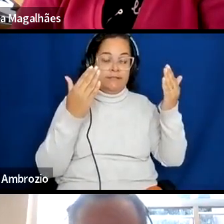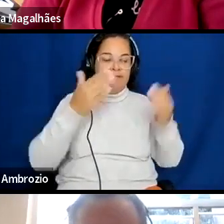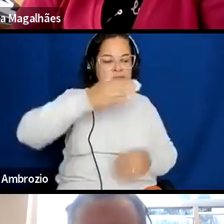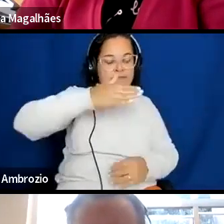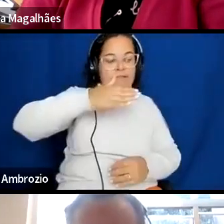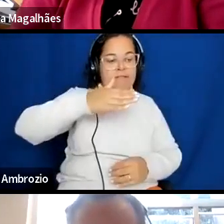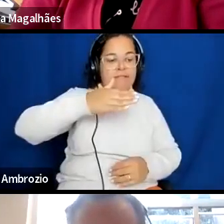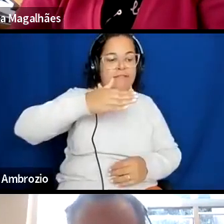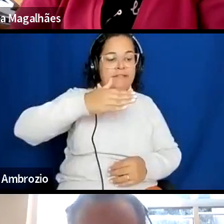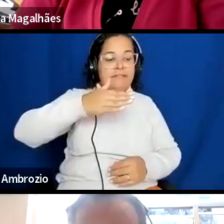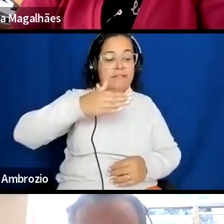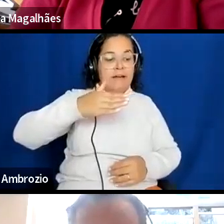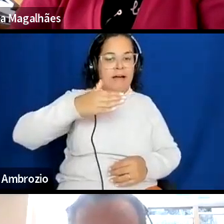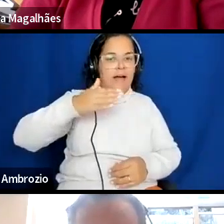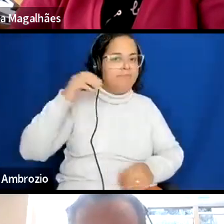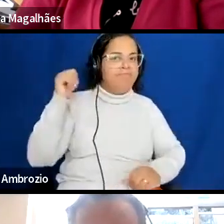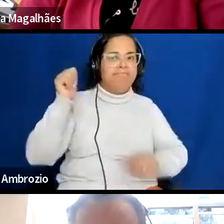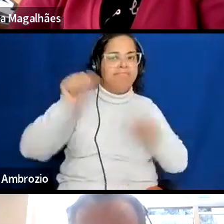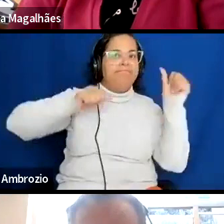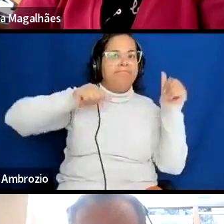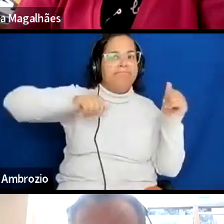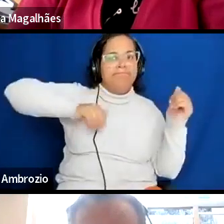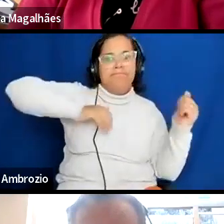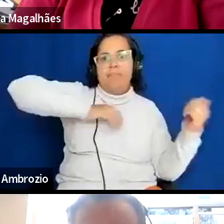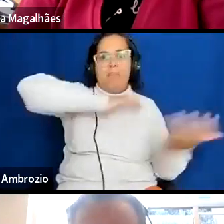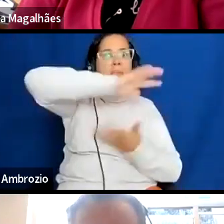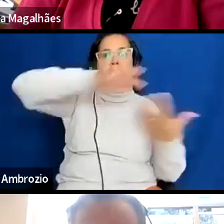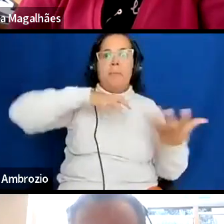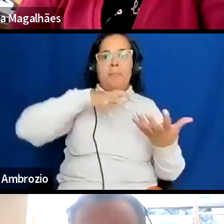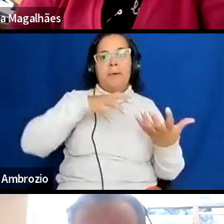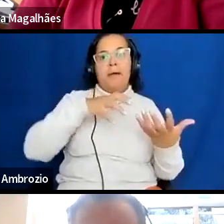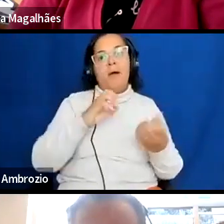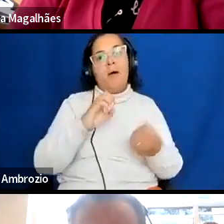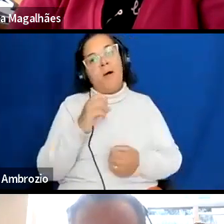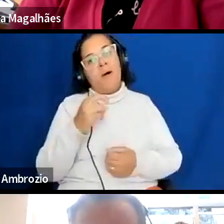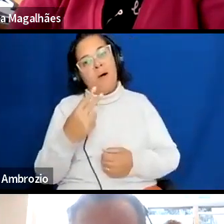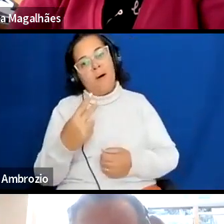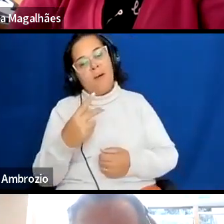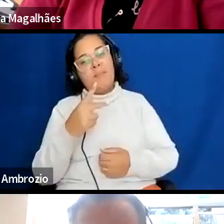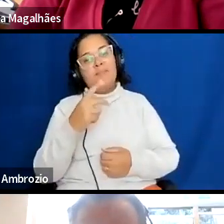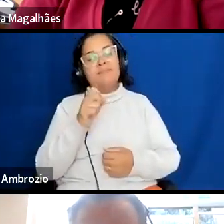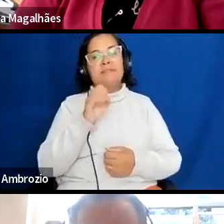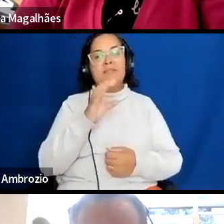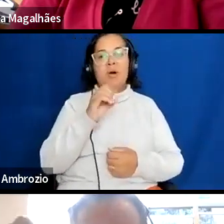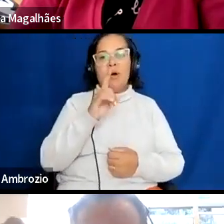a number of important contributions in an attempt to, I would say,